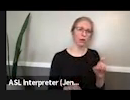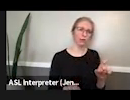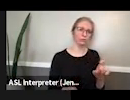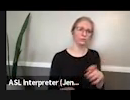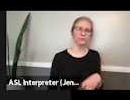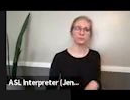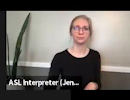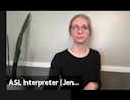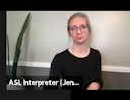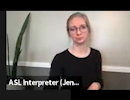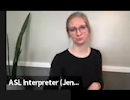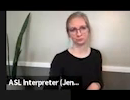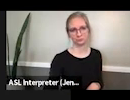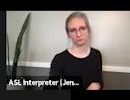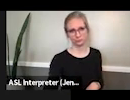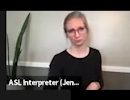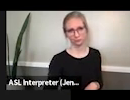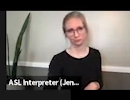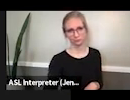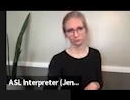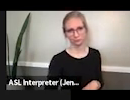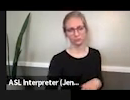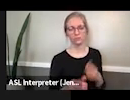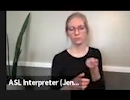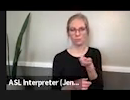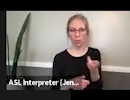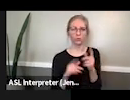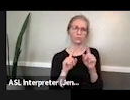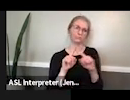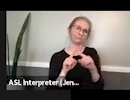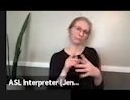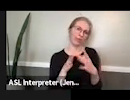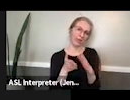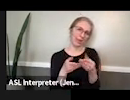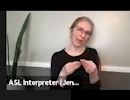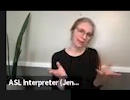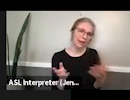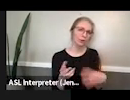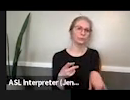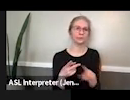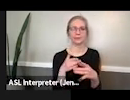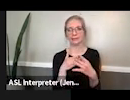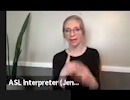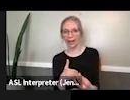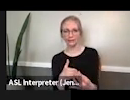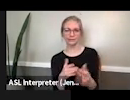multi-page manuals and guides to help you begin to get a handle on